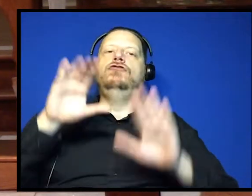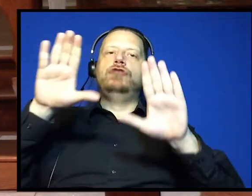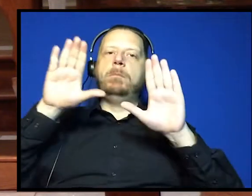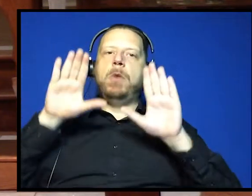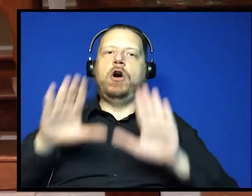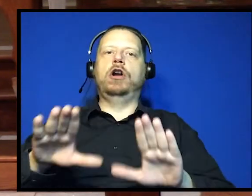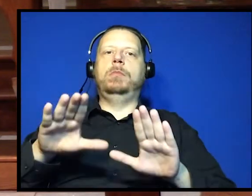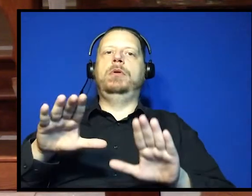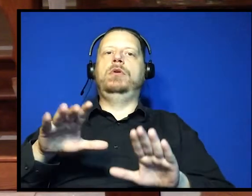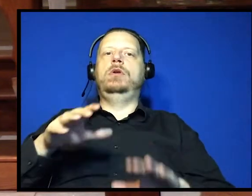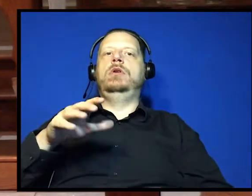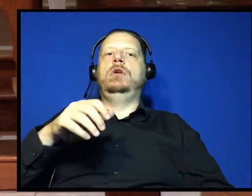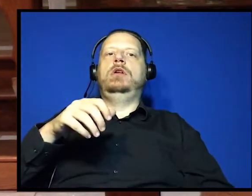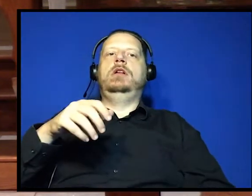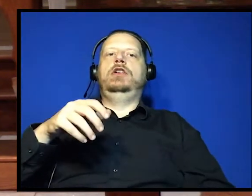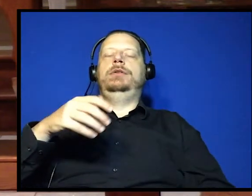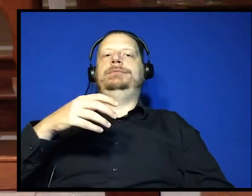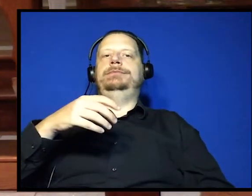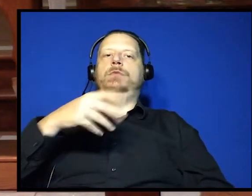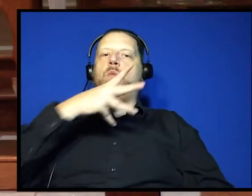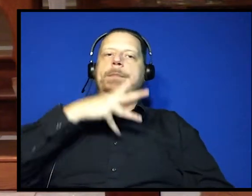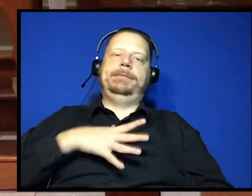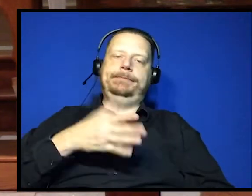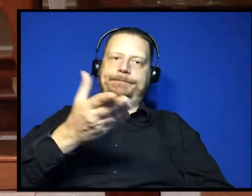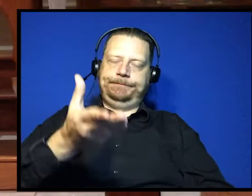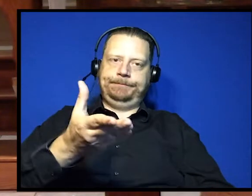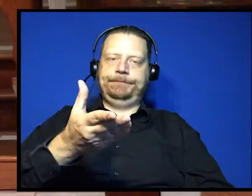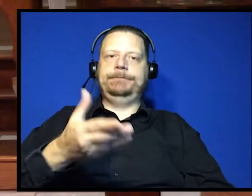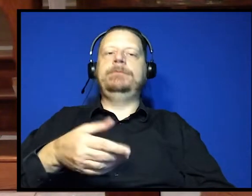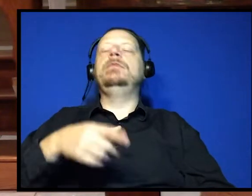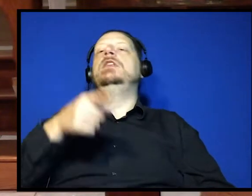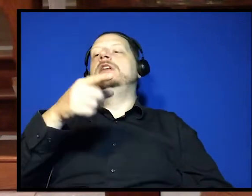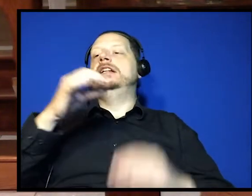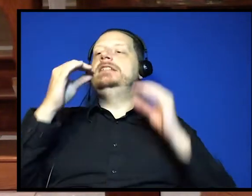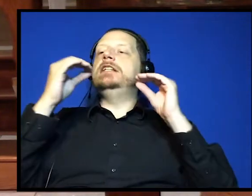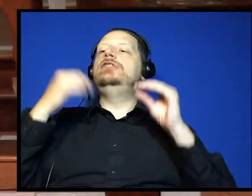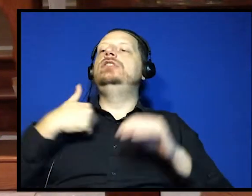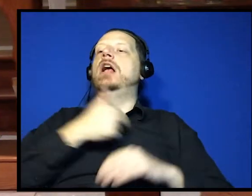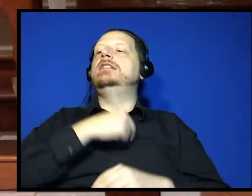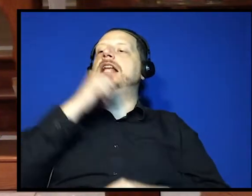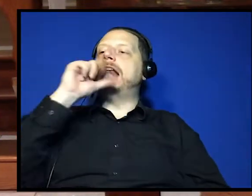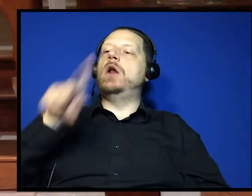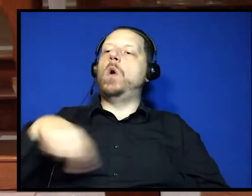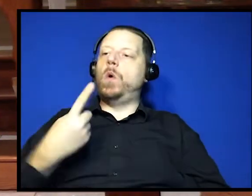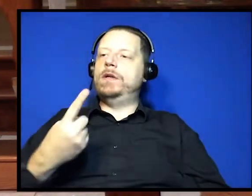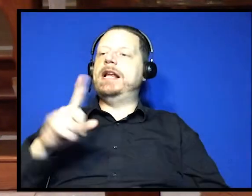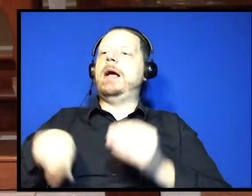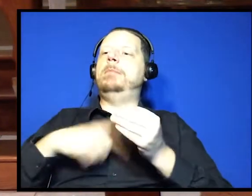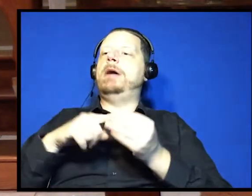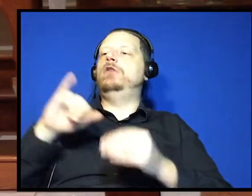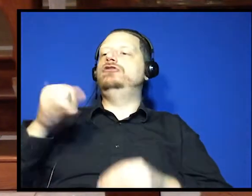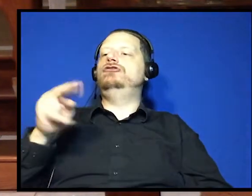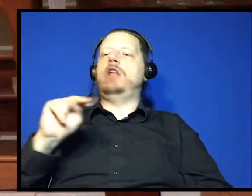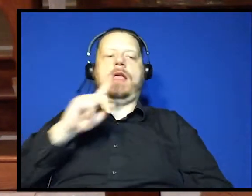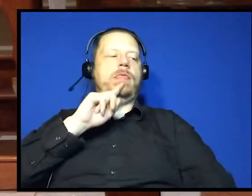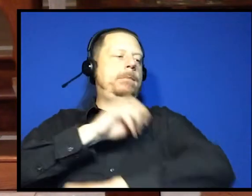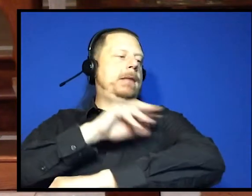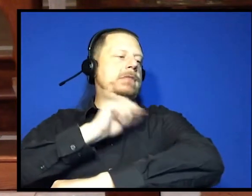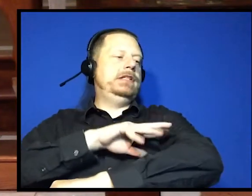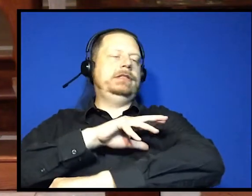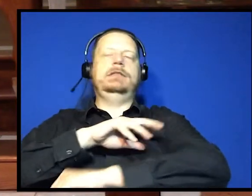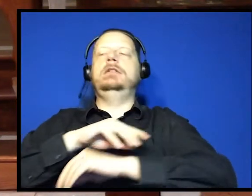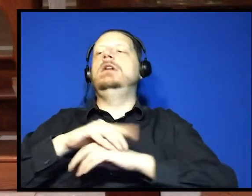remarkable human being who teaches us not just about John the